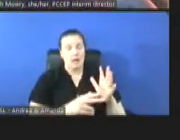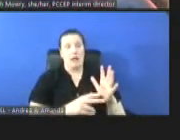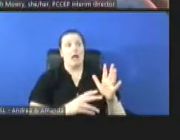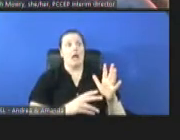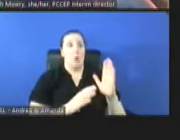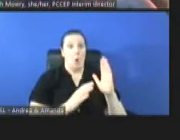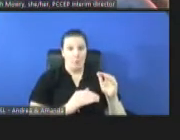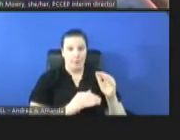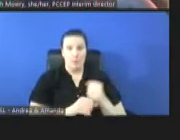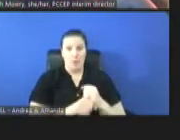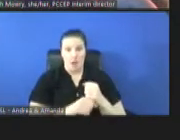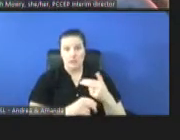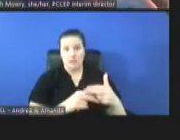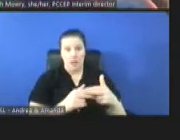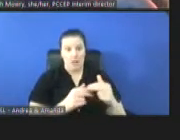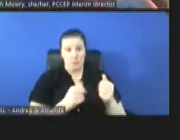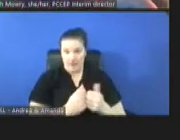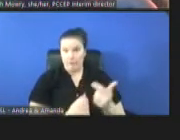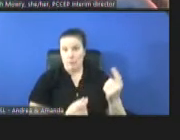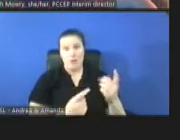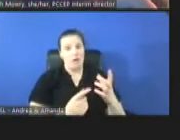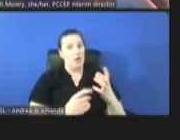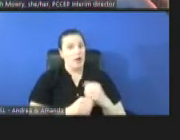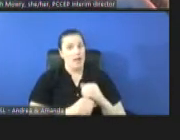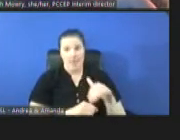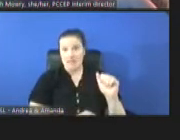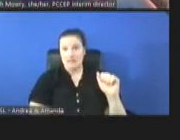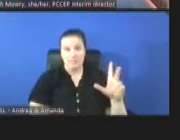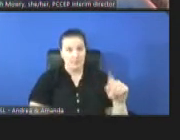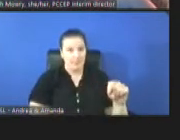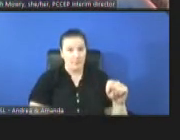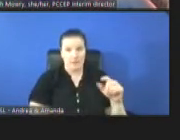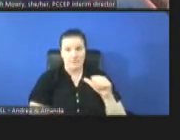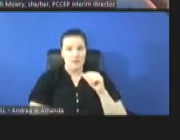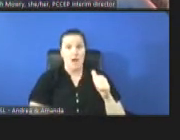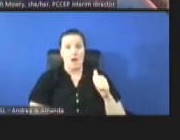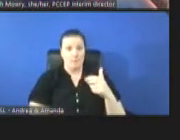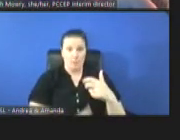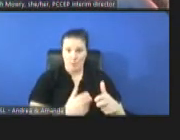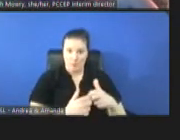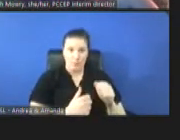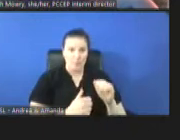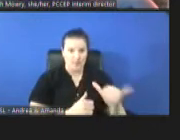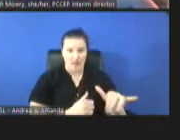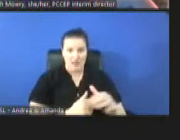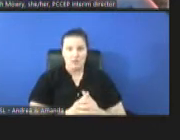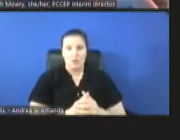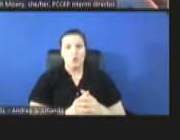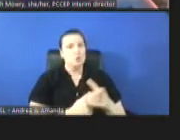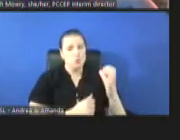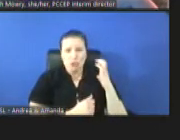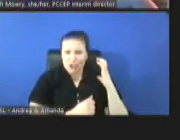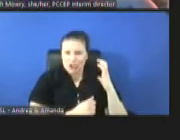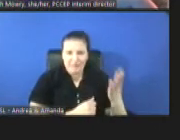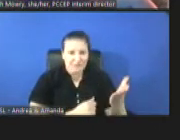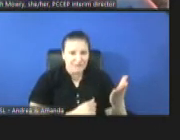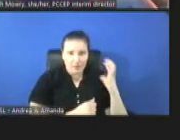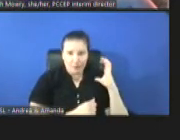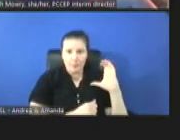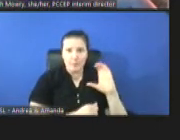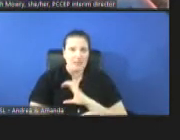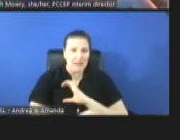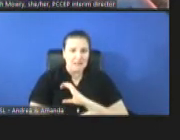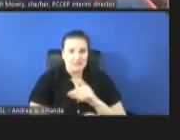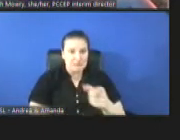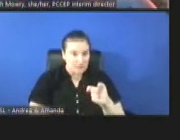you got the slides when everyone else got the slides in September. And if not, I have a problem with that because you are the chief of police,